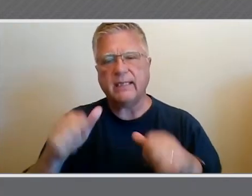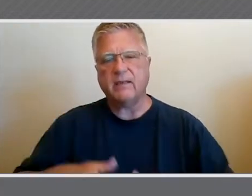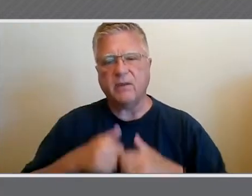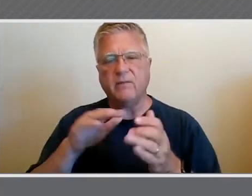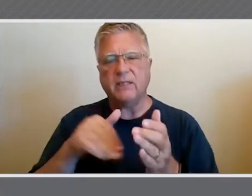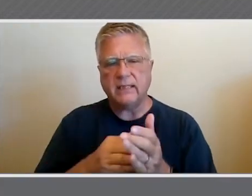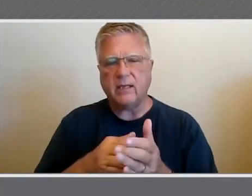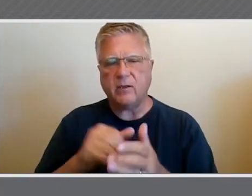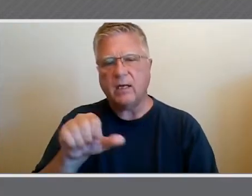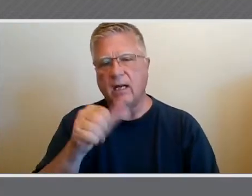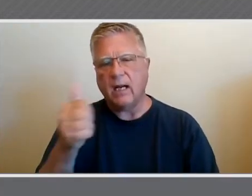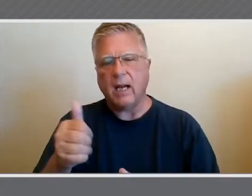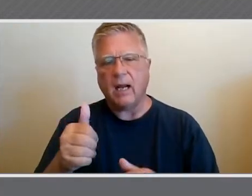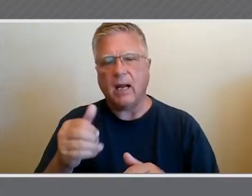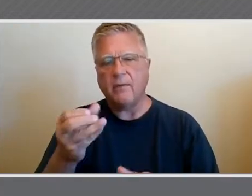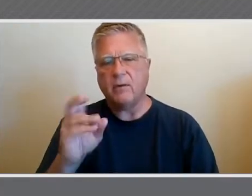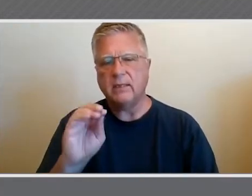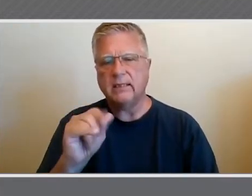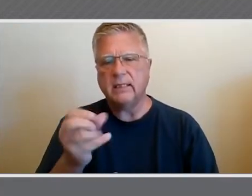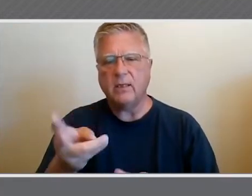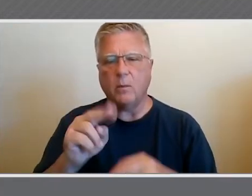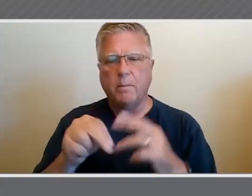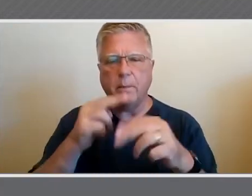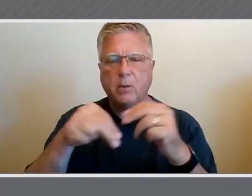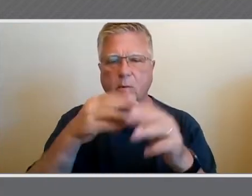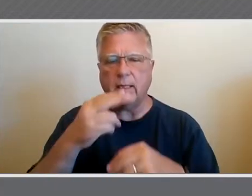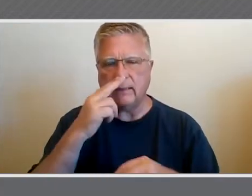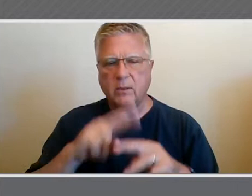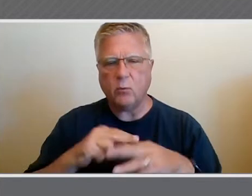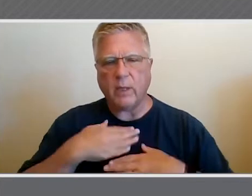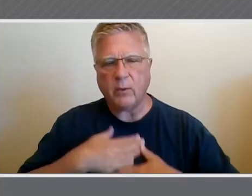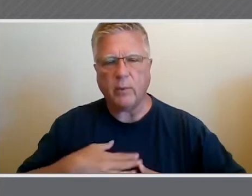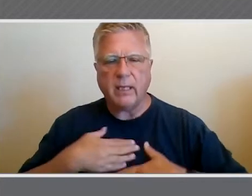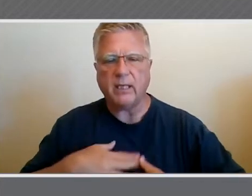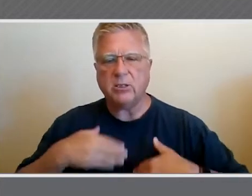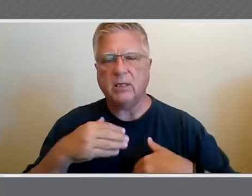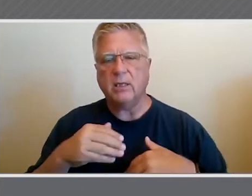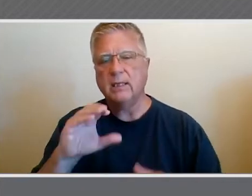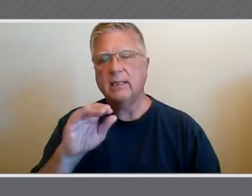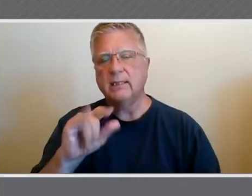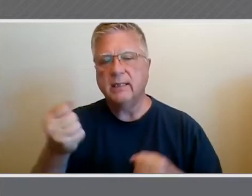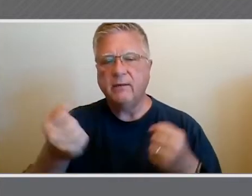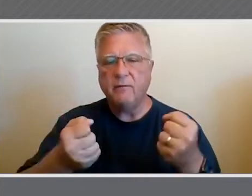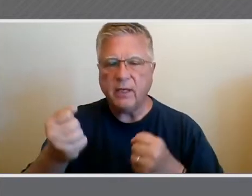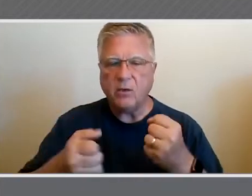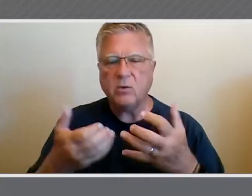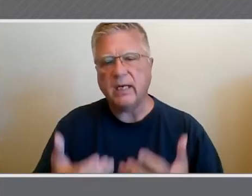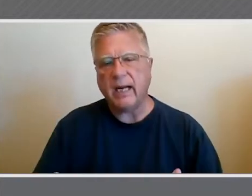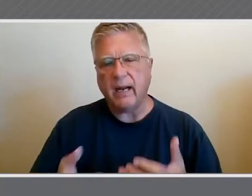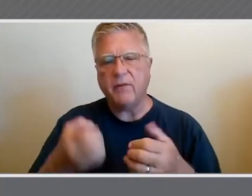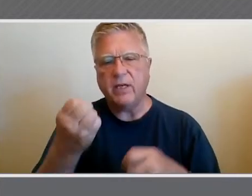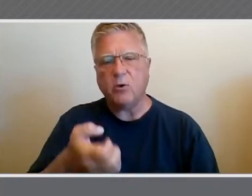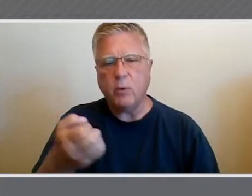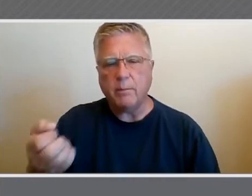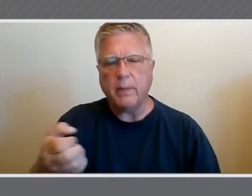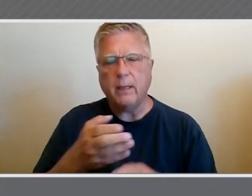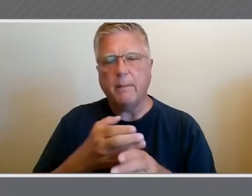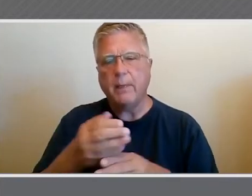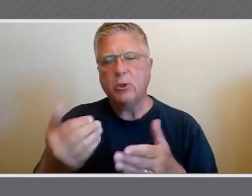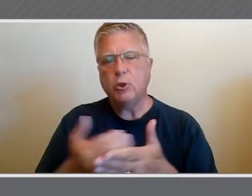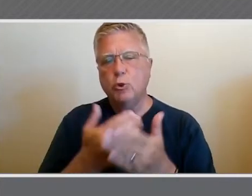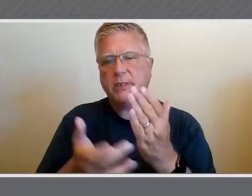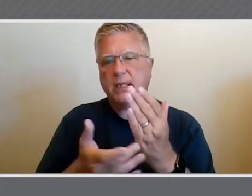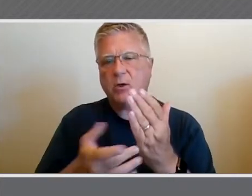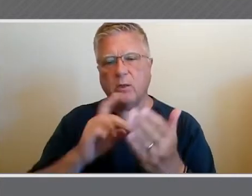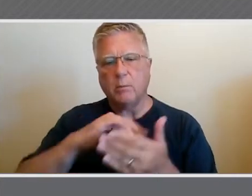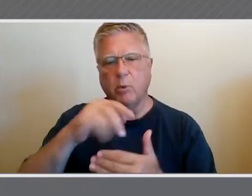buildings and facilities, city vehicles and heavy equipment, major new technology projects, and public neighborhood